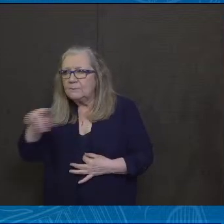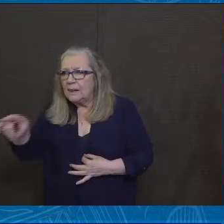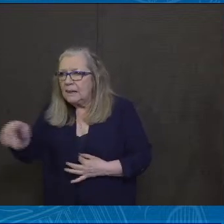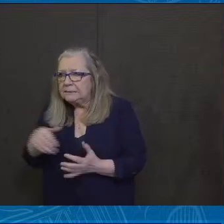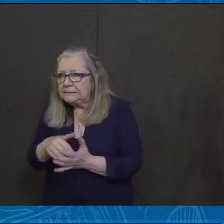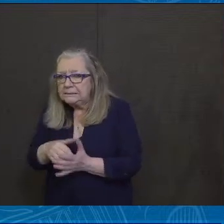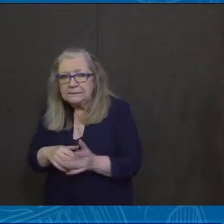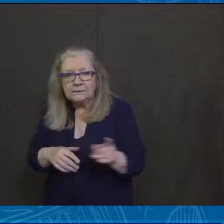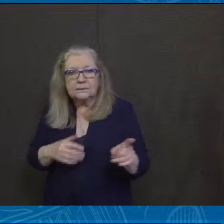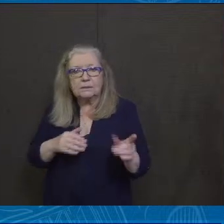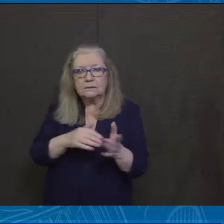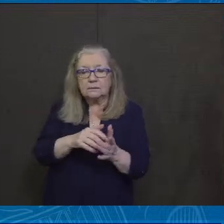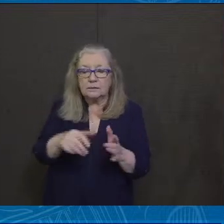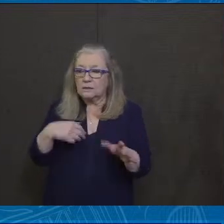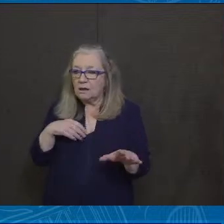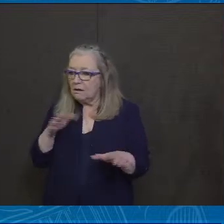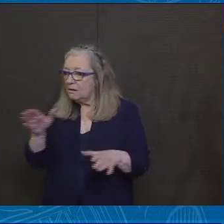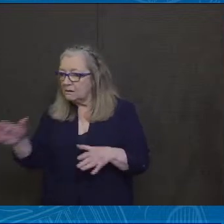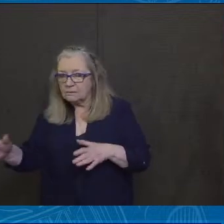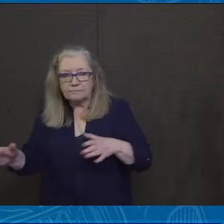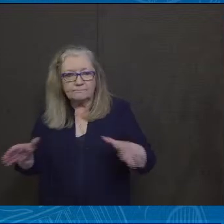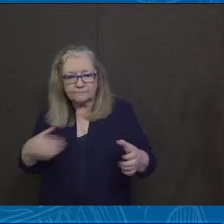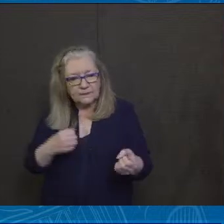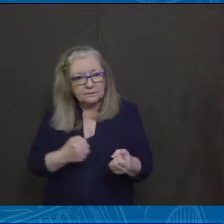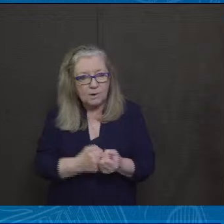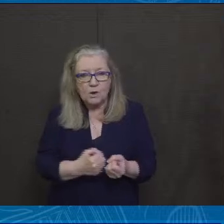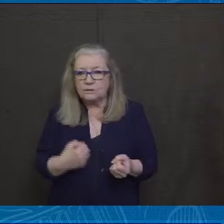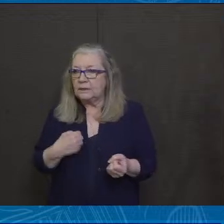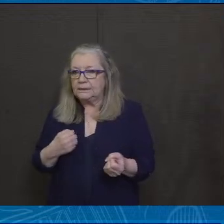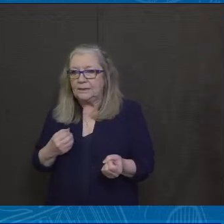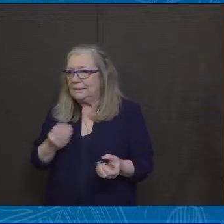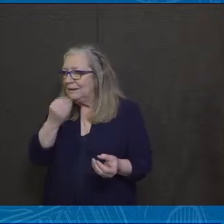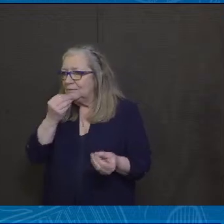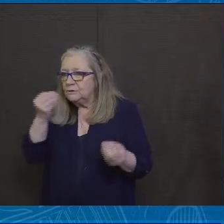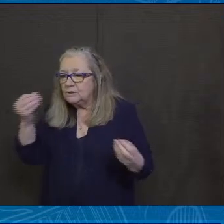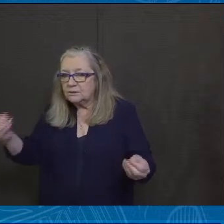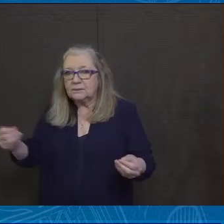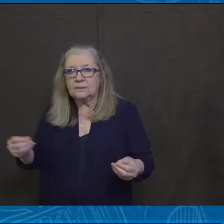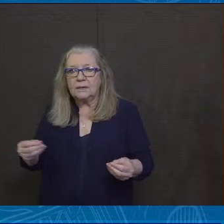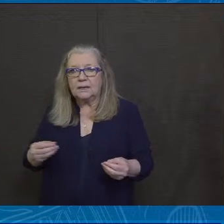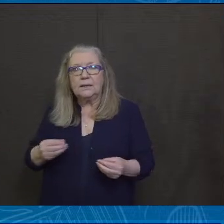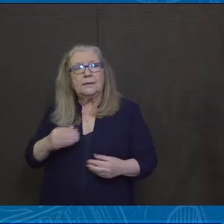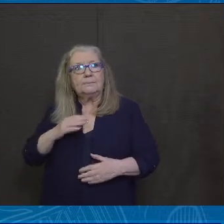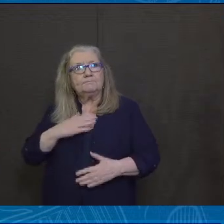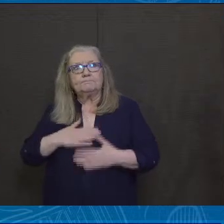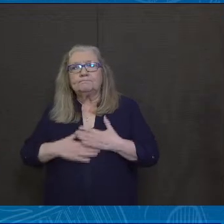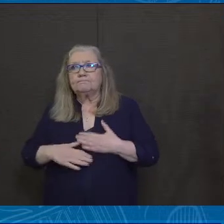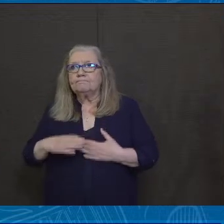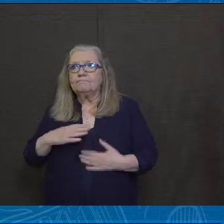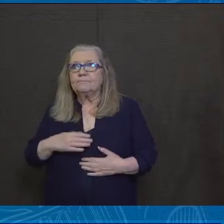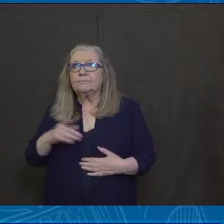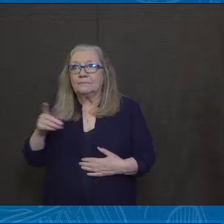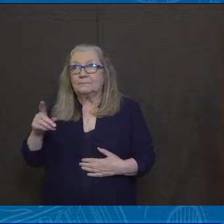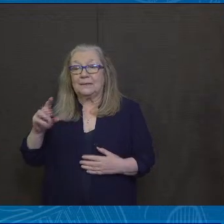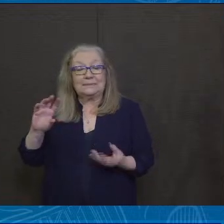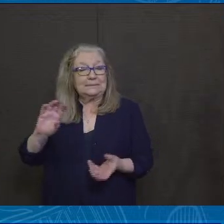community, supported them with food security, dignity of communities impacted by